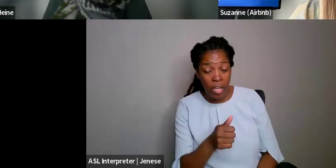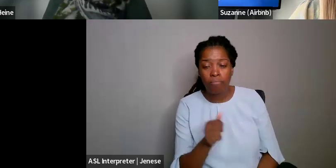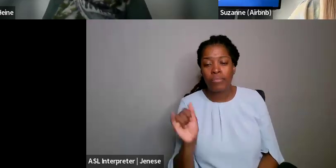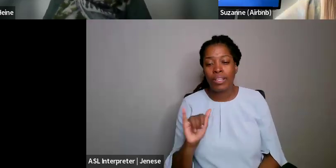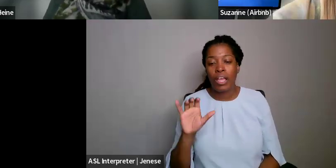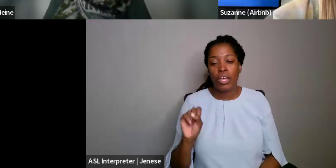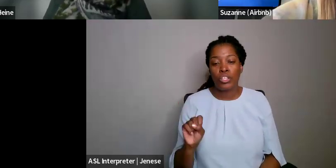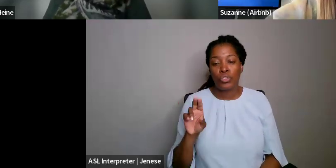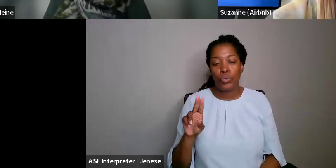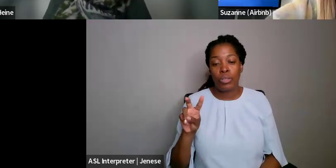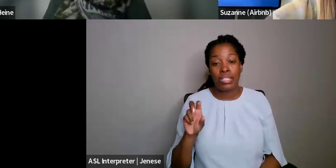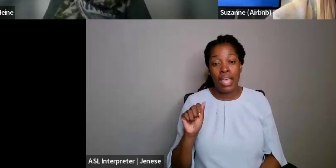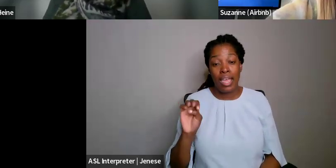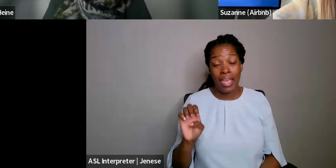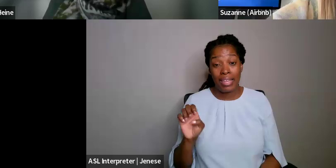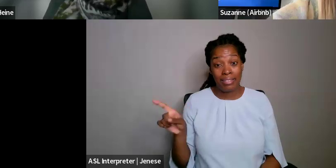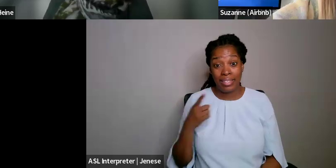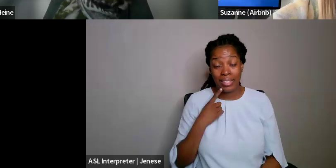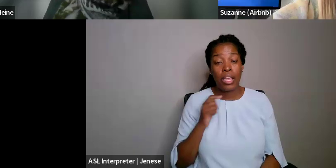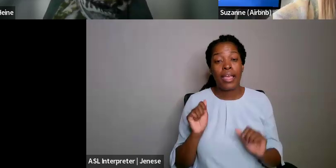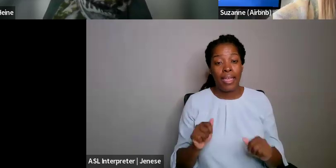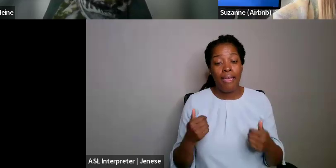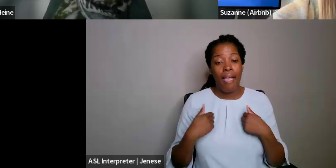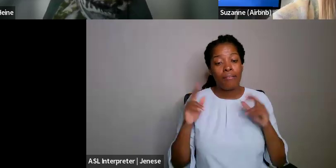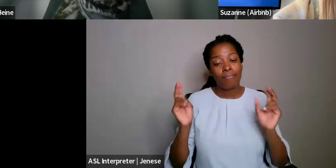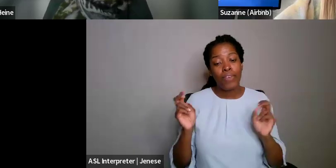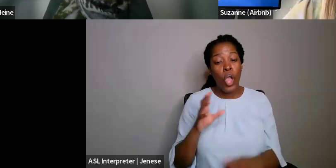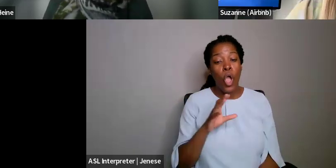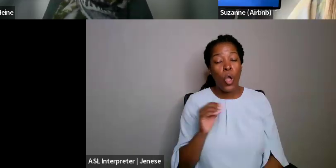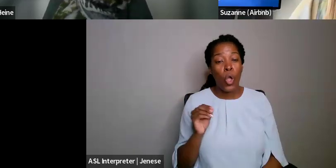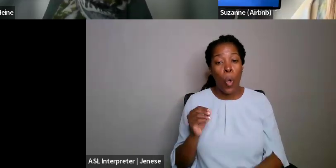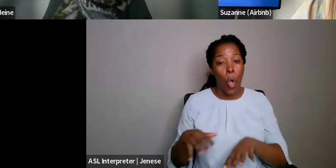can get a co-host in to help you that's got that